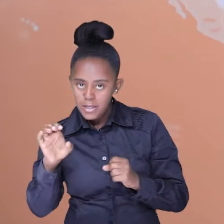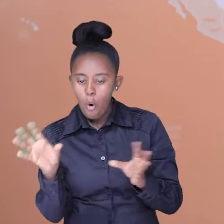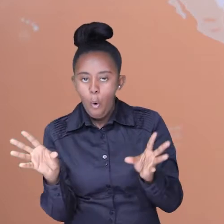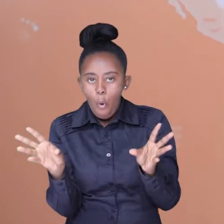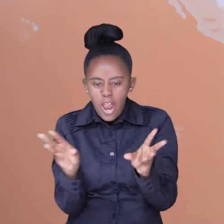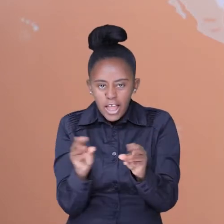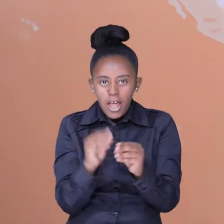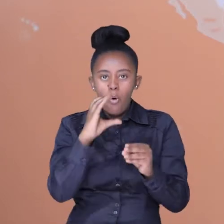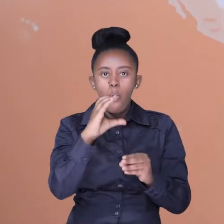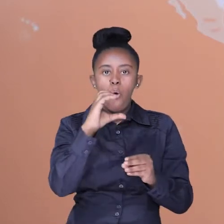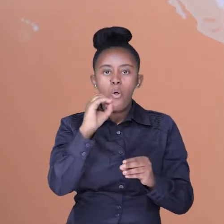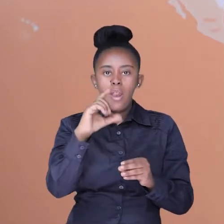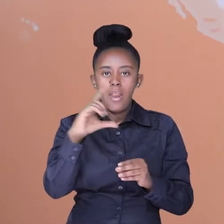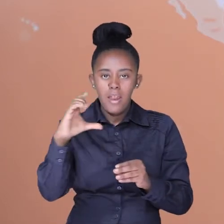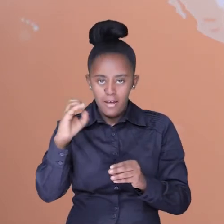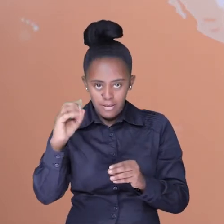collector,